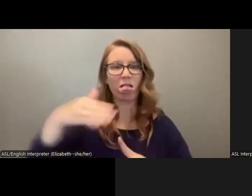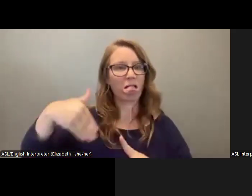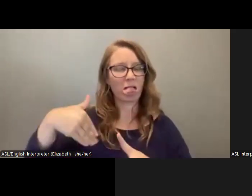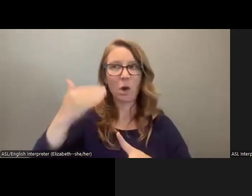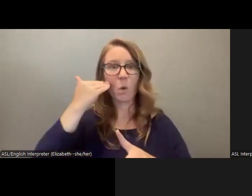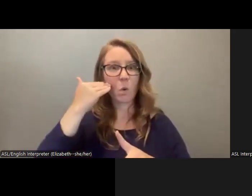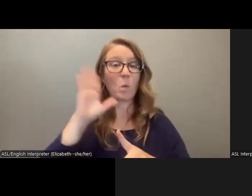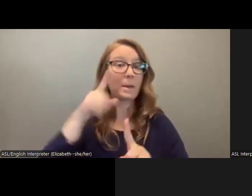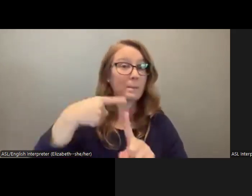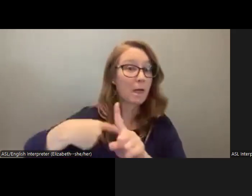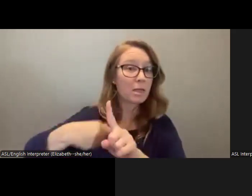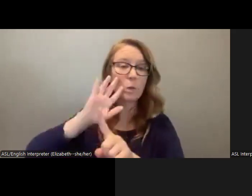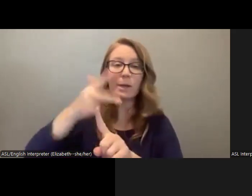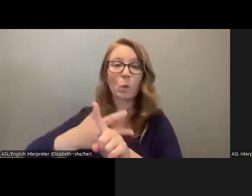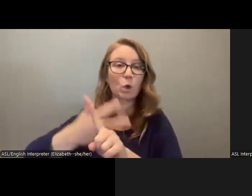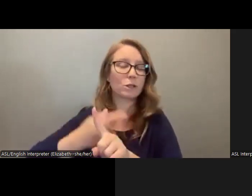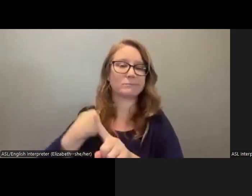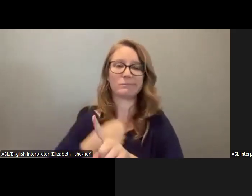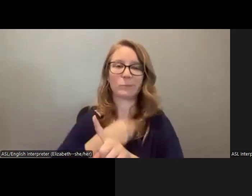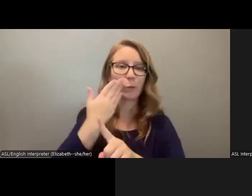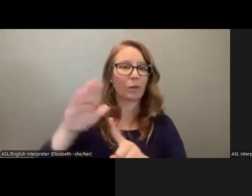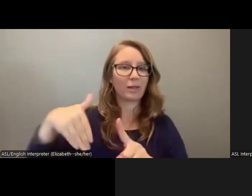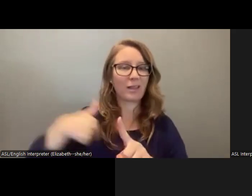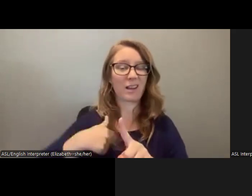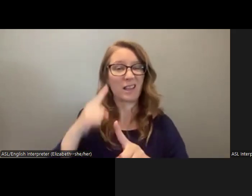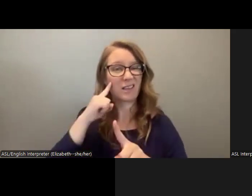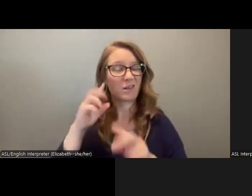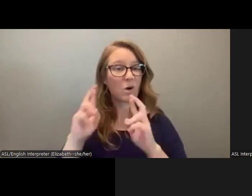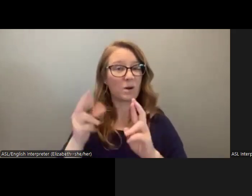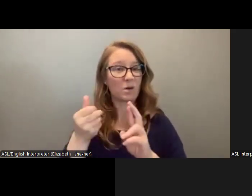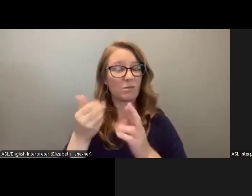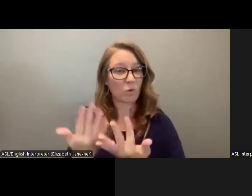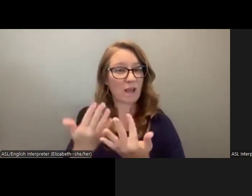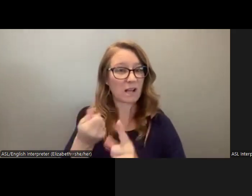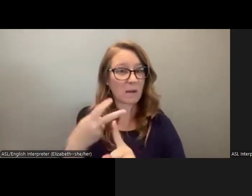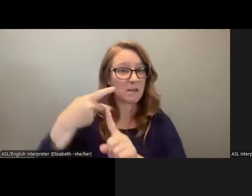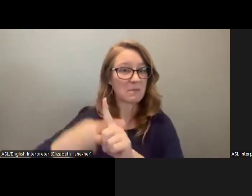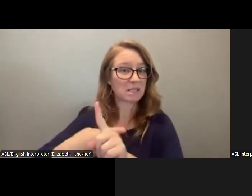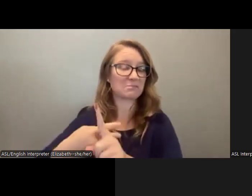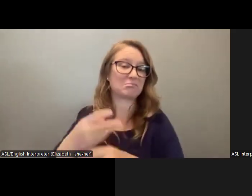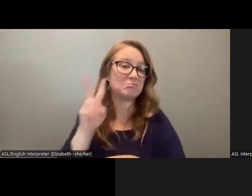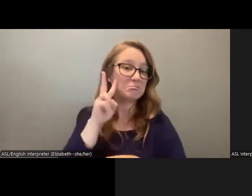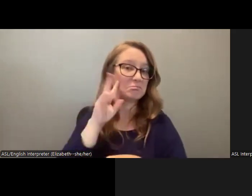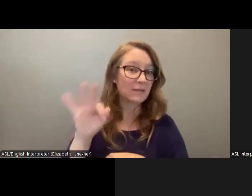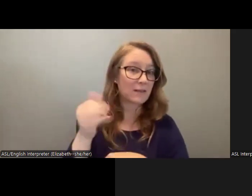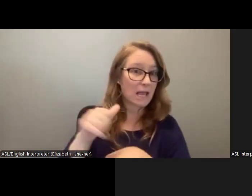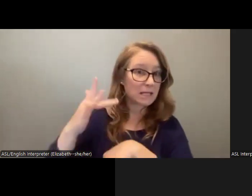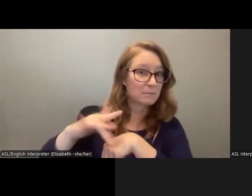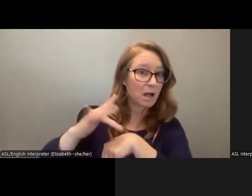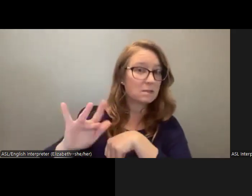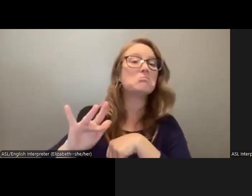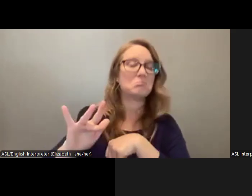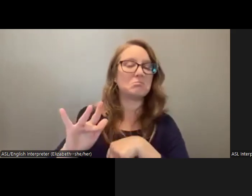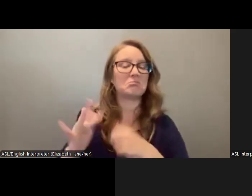if it's going to be a monthly or quarterly kind of. I think we were hoping to wait, a couple months to see kind of, if there are any spots, if there are spots that come available,